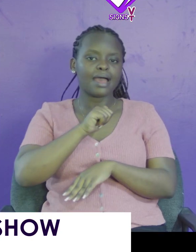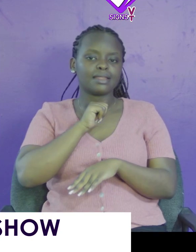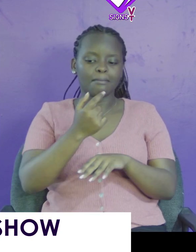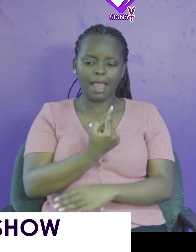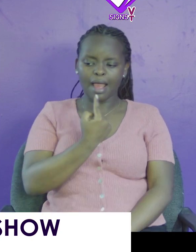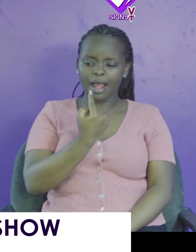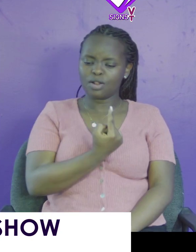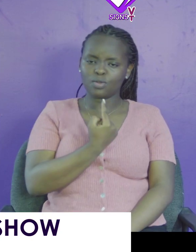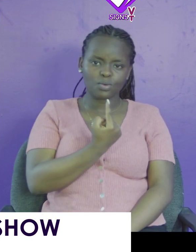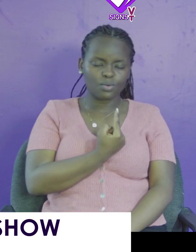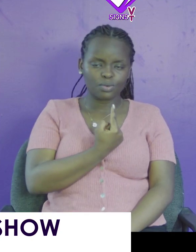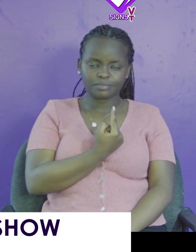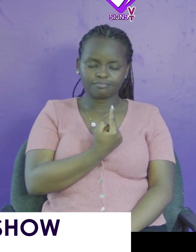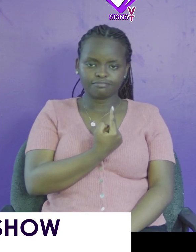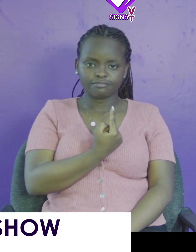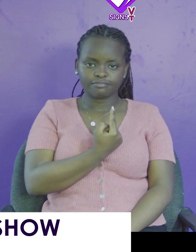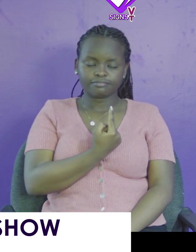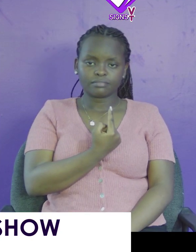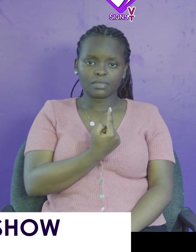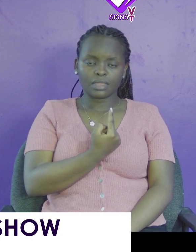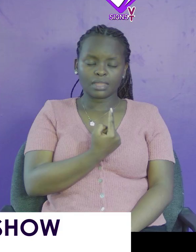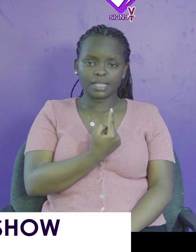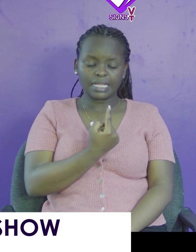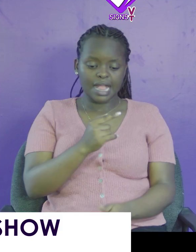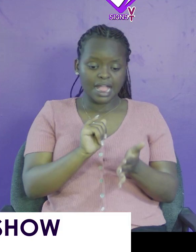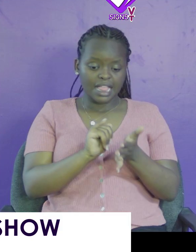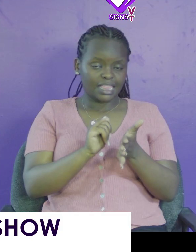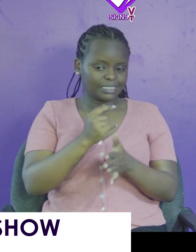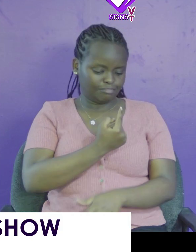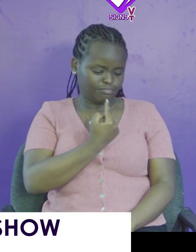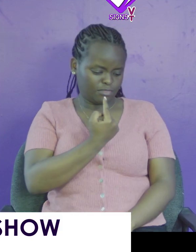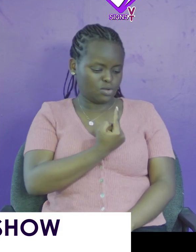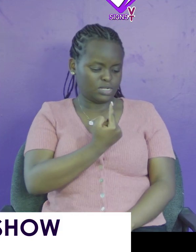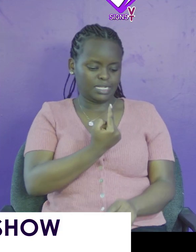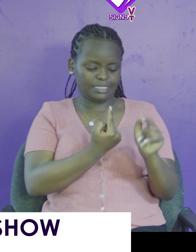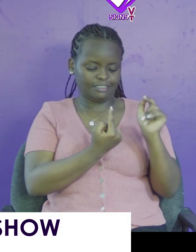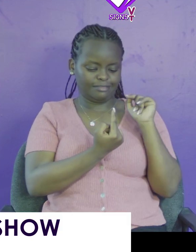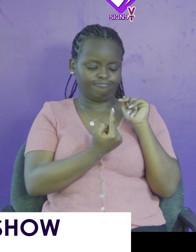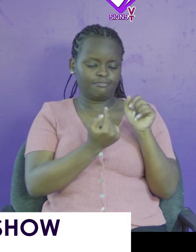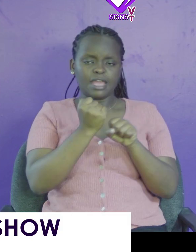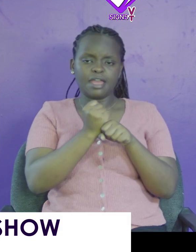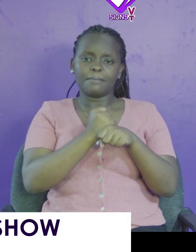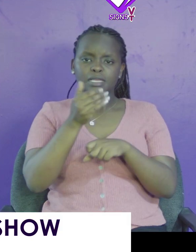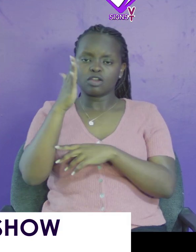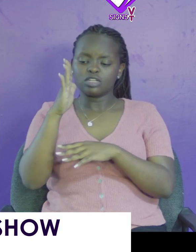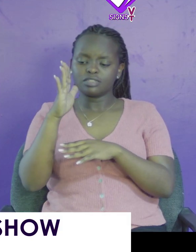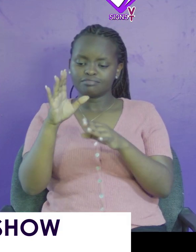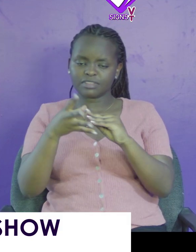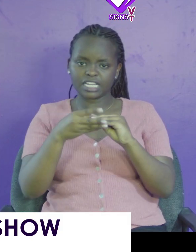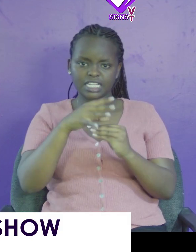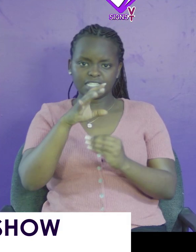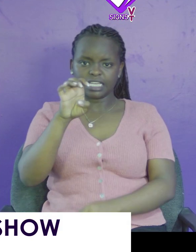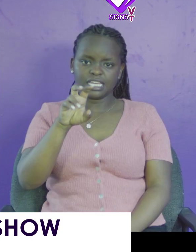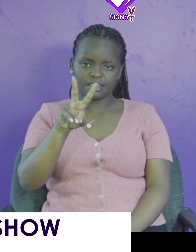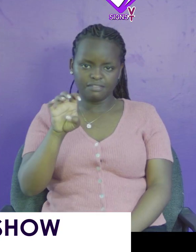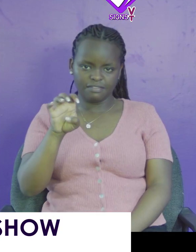alone, and that loneliness was the one that actually made God to create Eve for him. And the